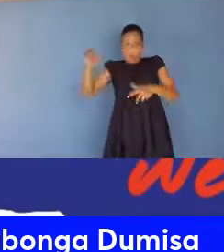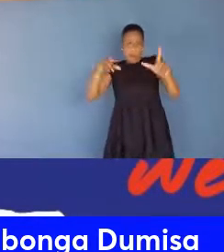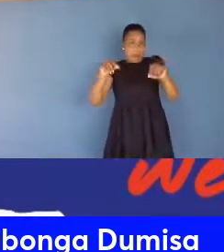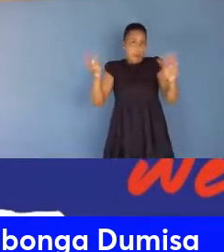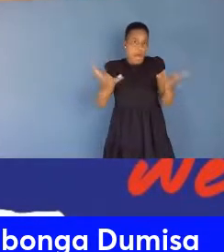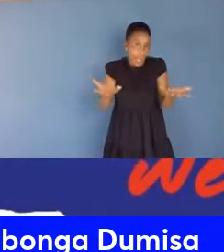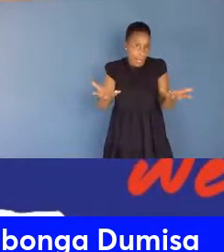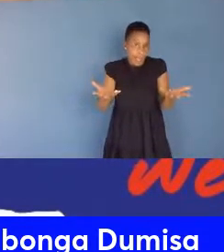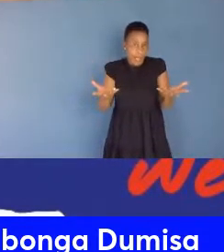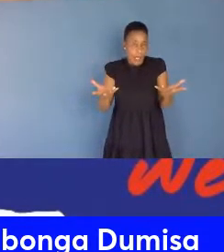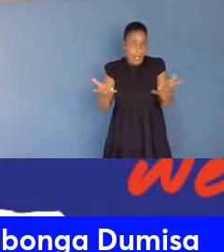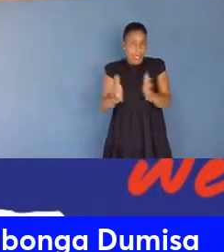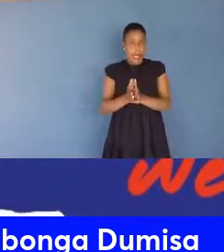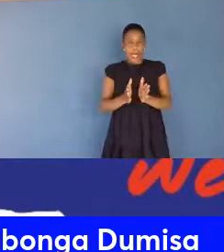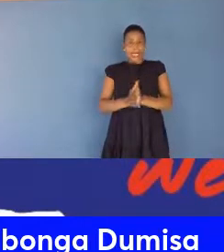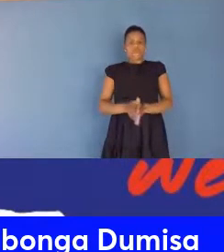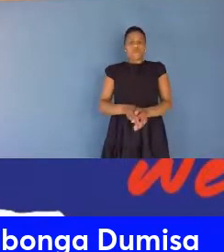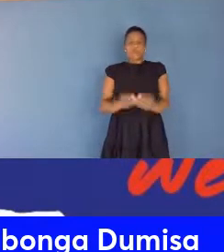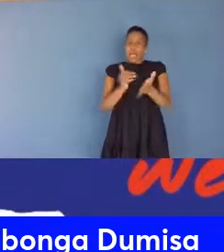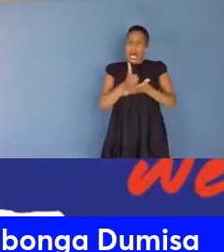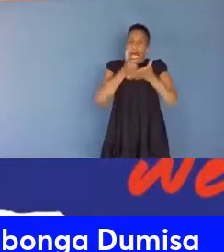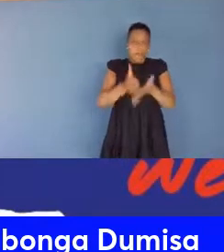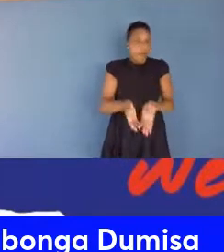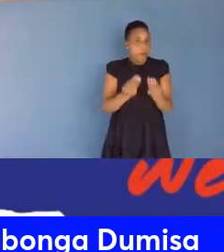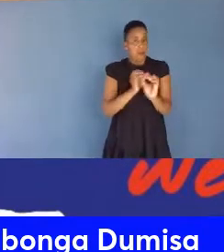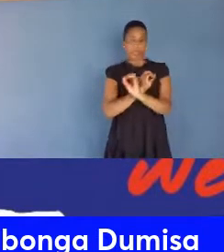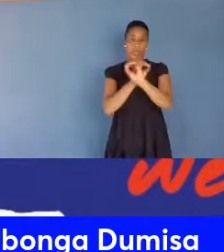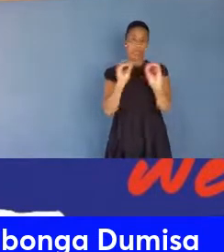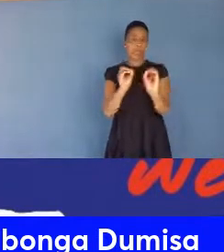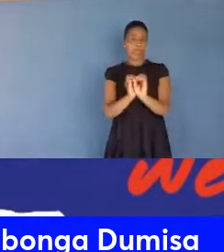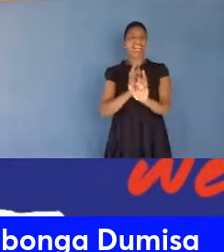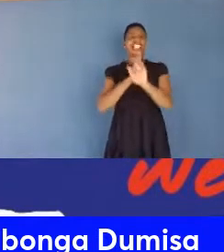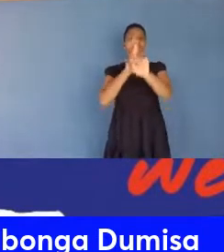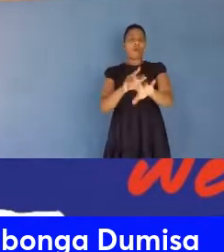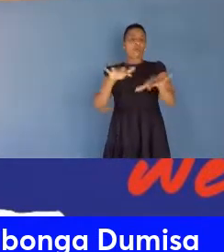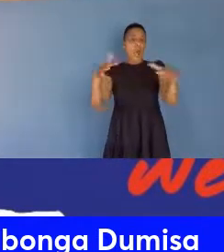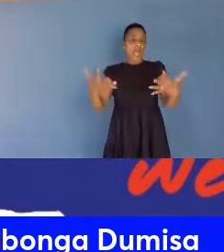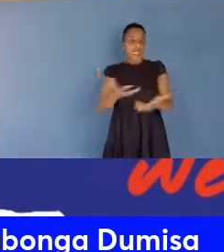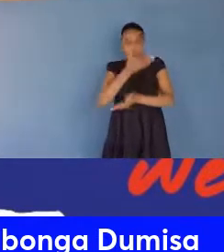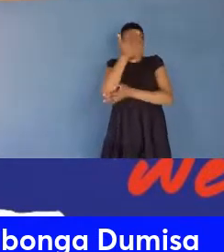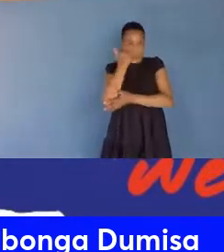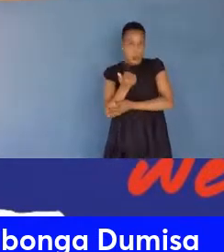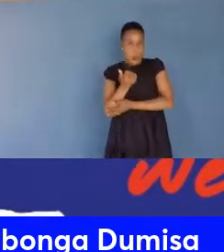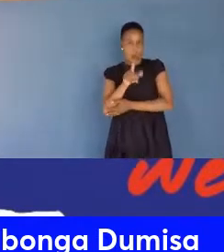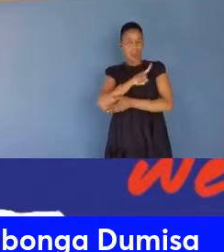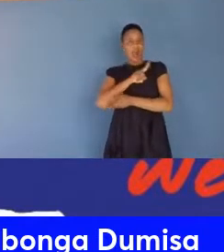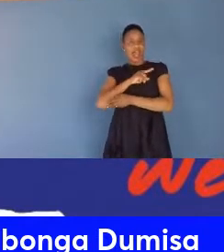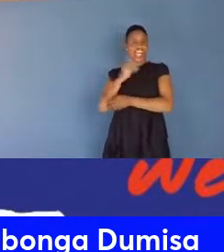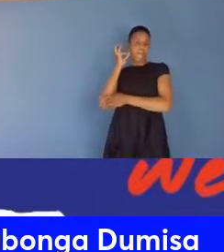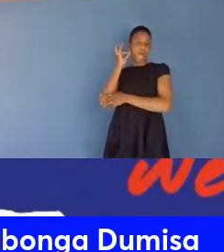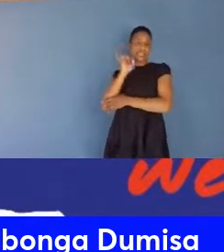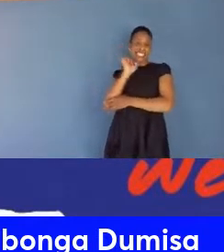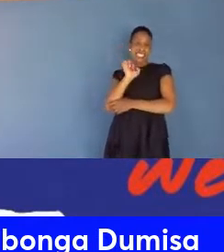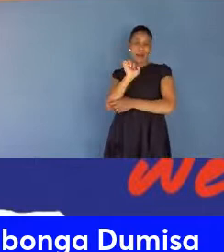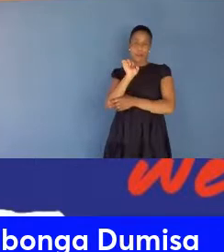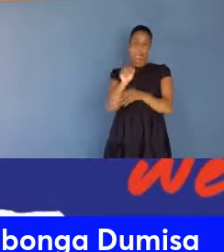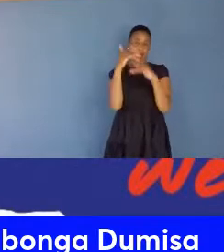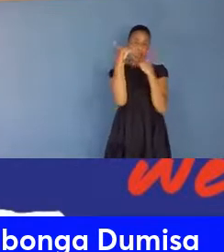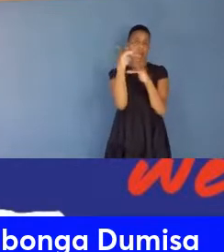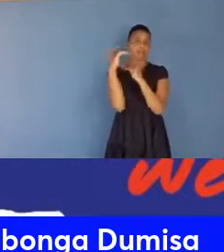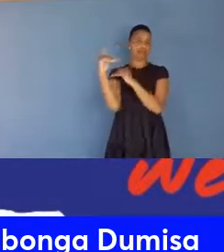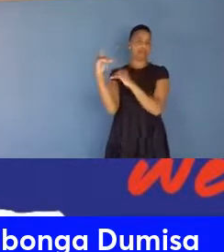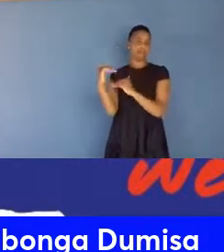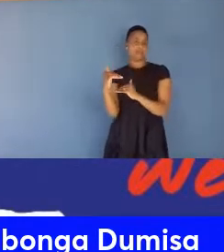way of getting aid because even the information to them is very limited in them